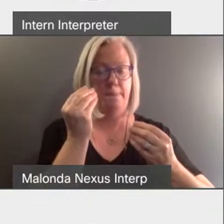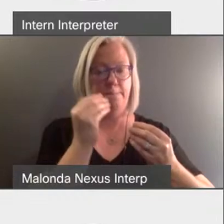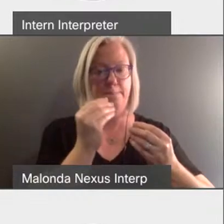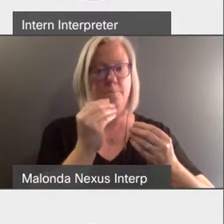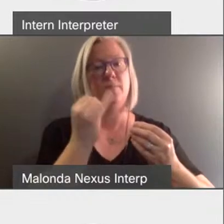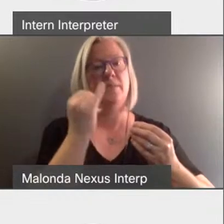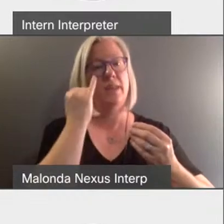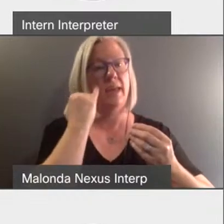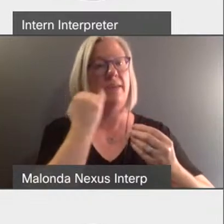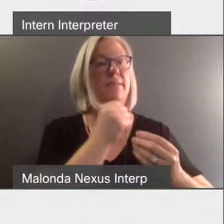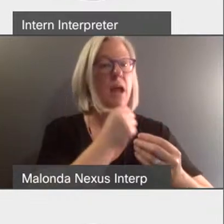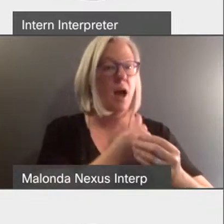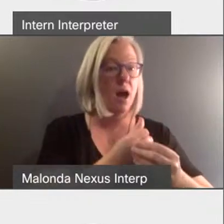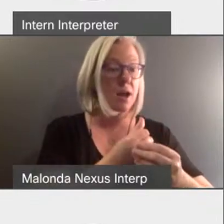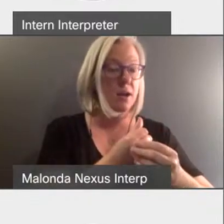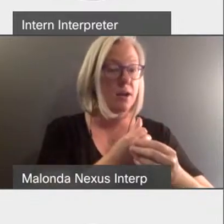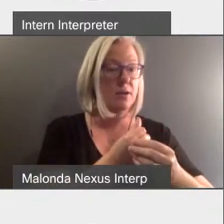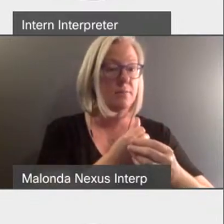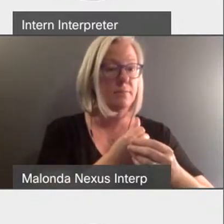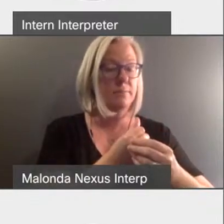If they're not,